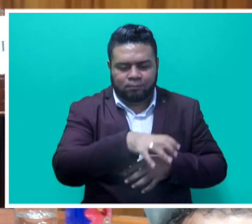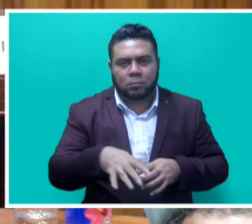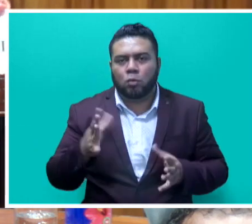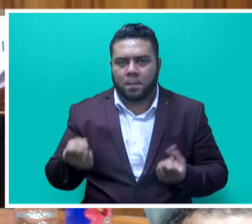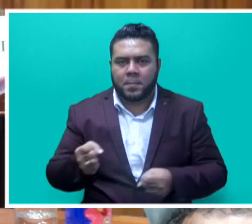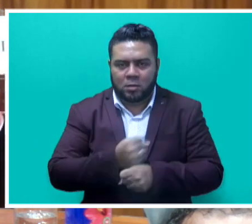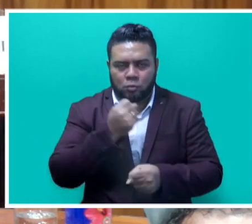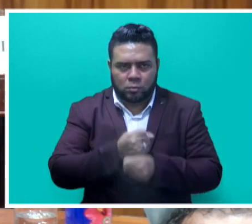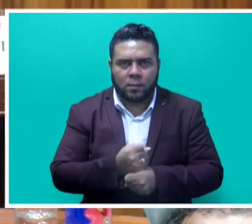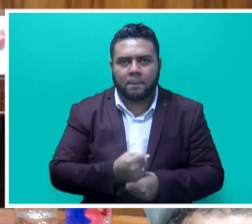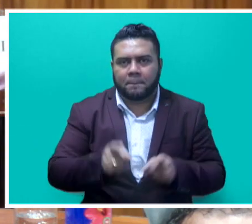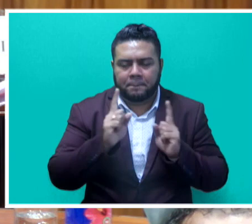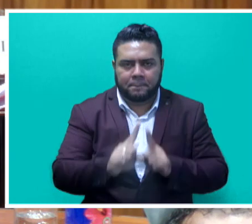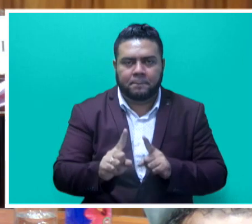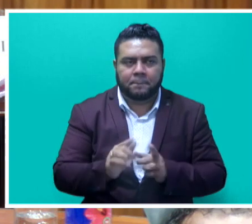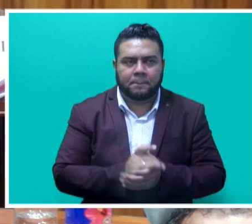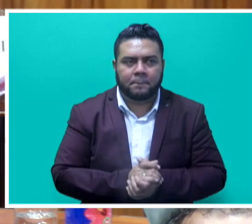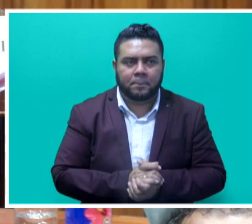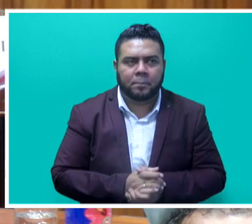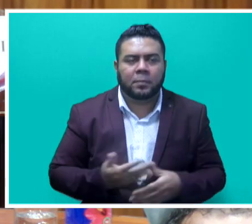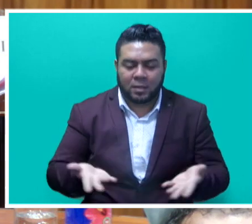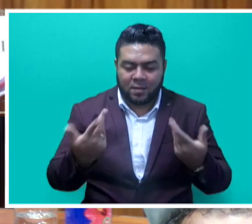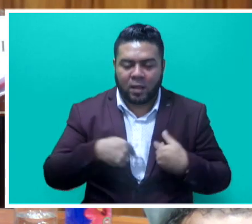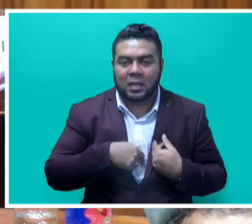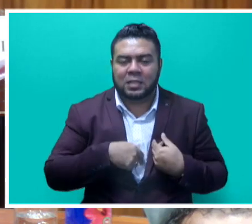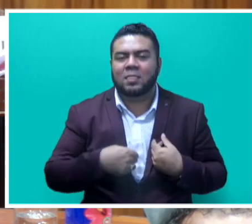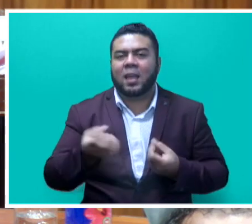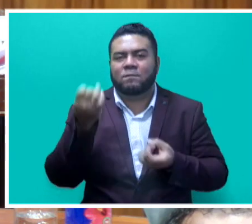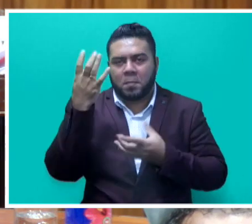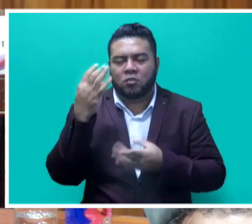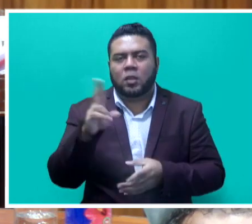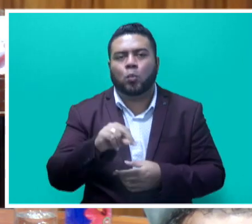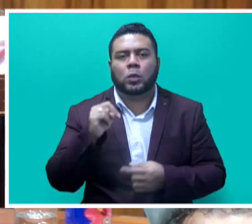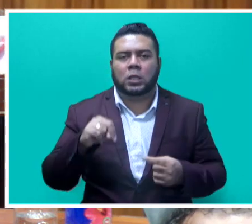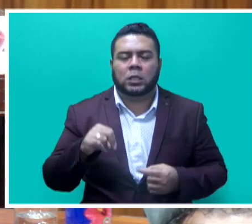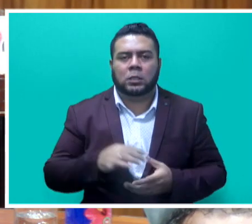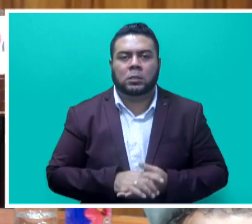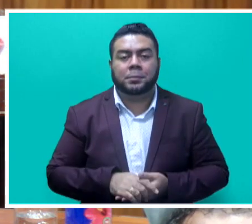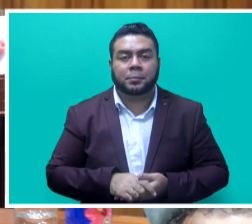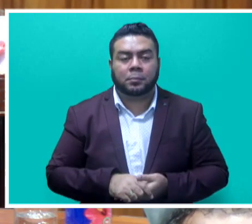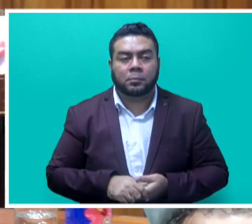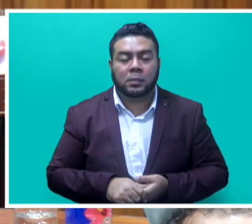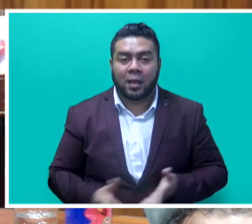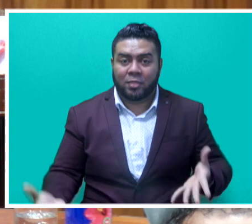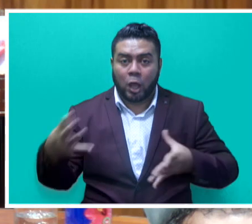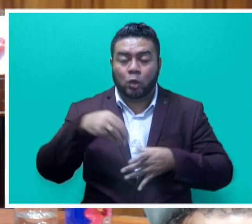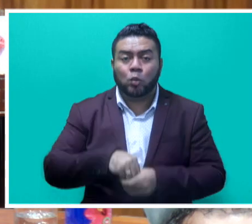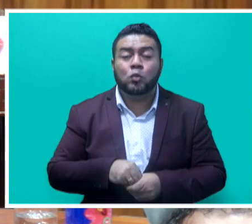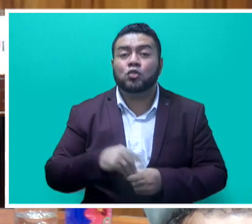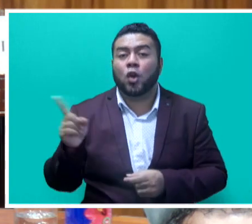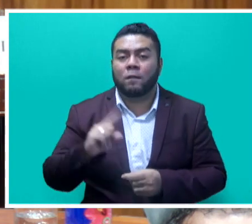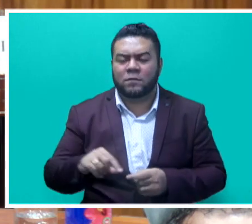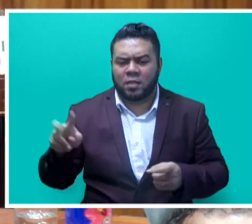are compliant and also giving us the feed of information that we need. Mr. Speaker, the inclusion of the